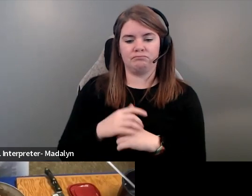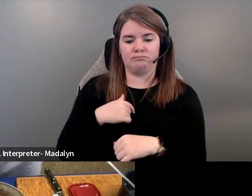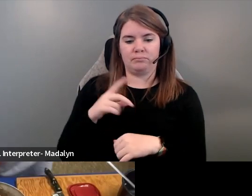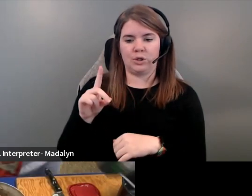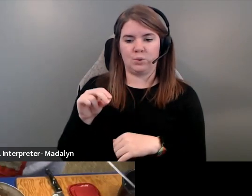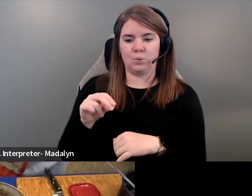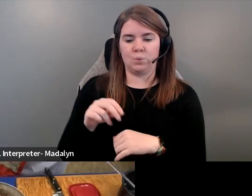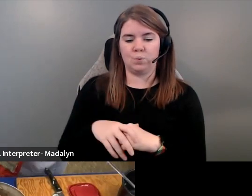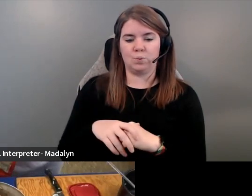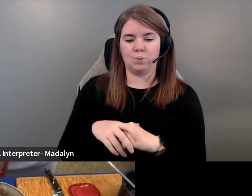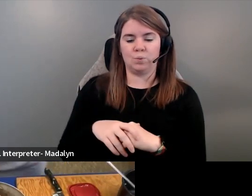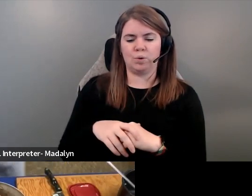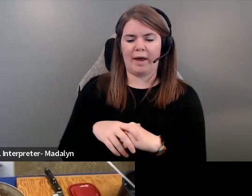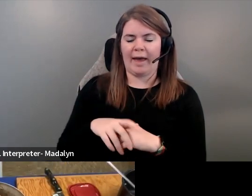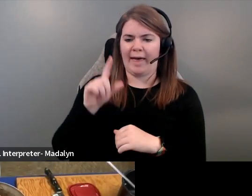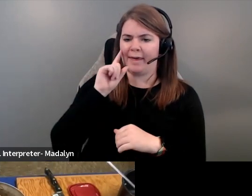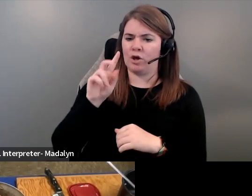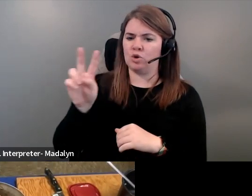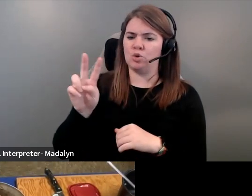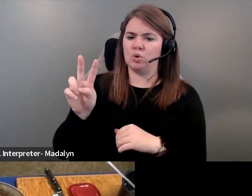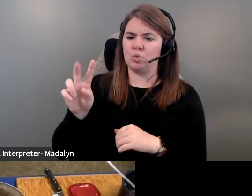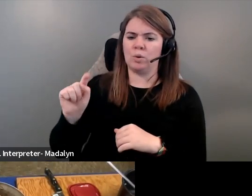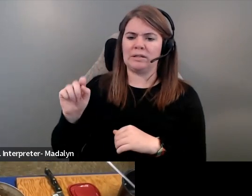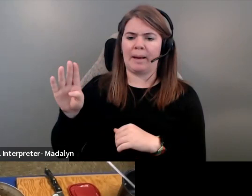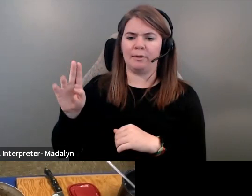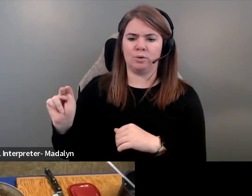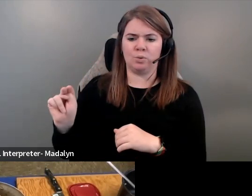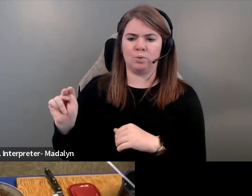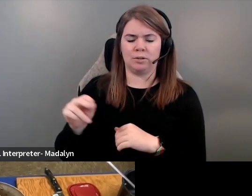That's about 2 tablespoons, I think I put in there.